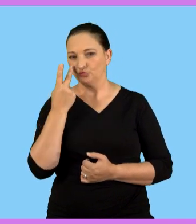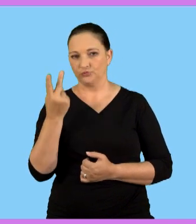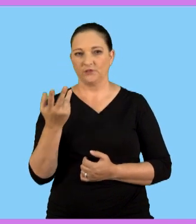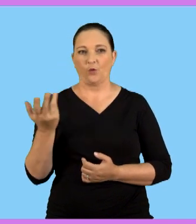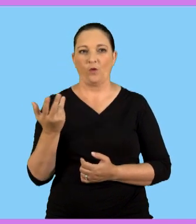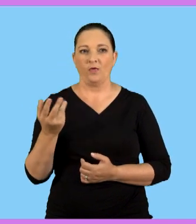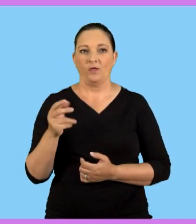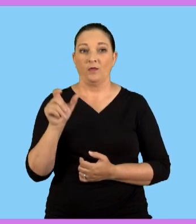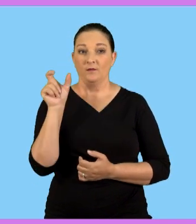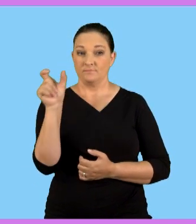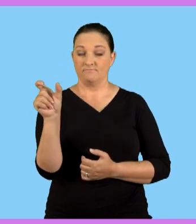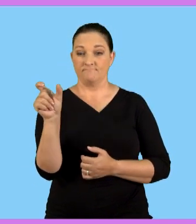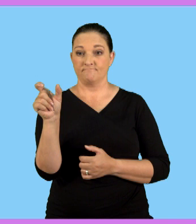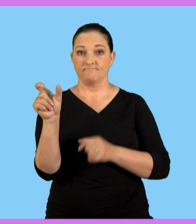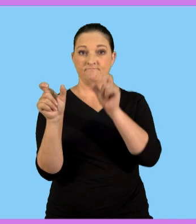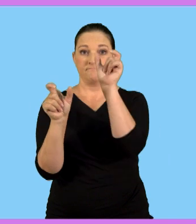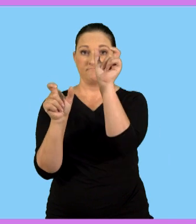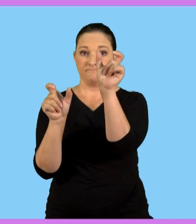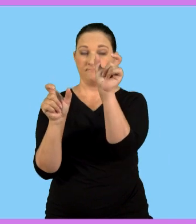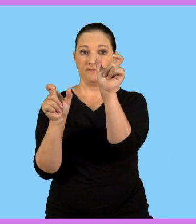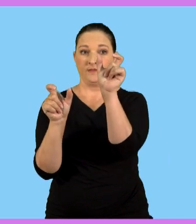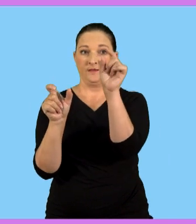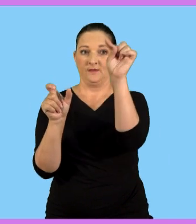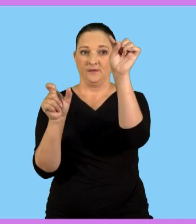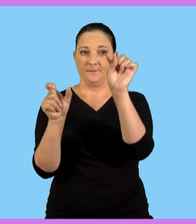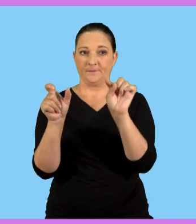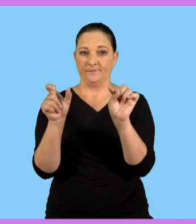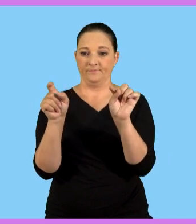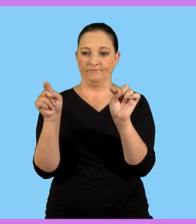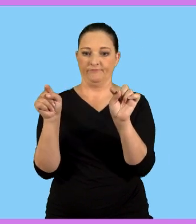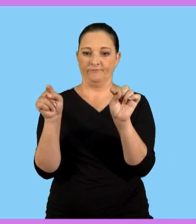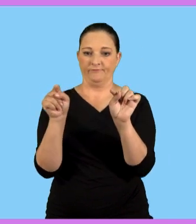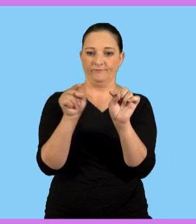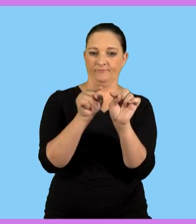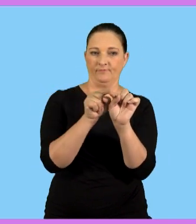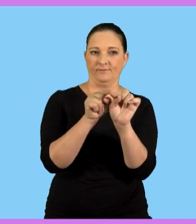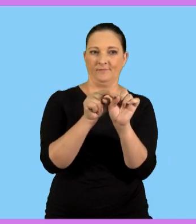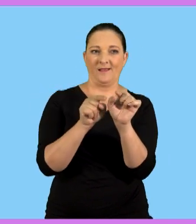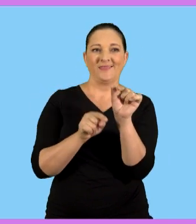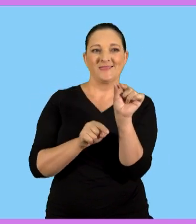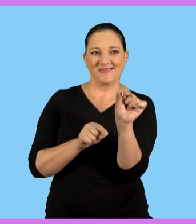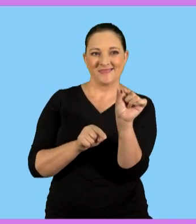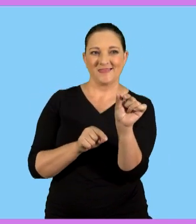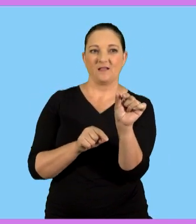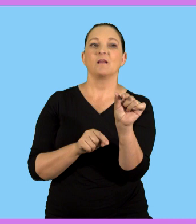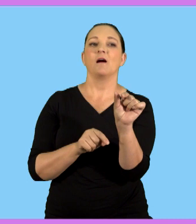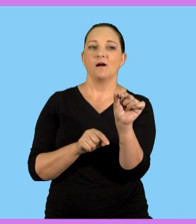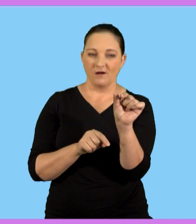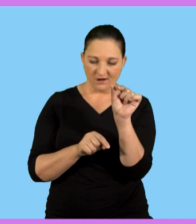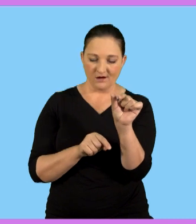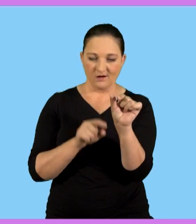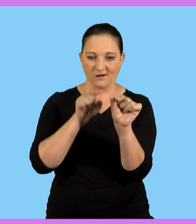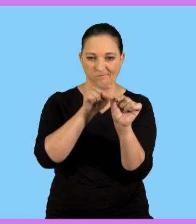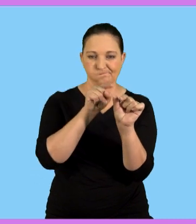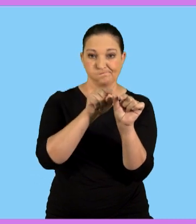well. Yes, East London. Guys, are we clear? So meaning I will come down. So this is where they will